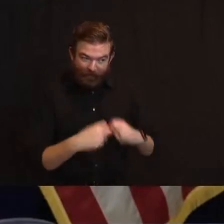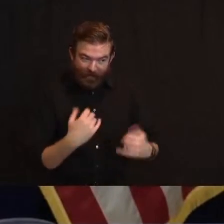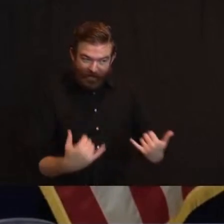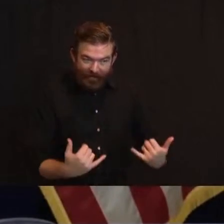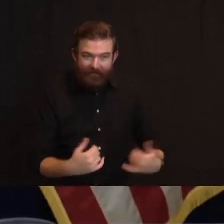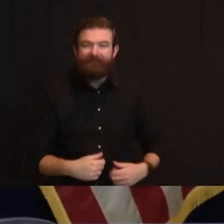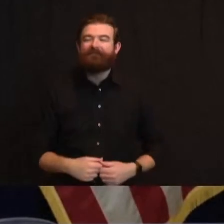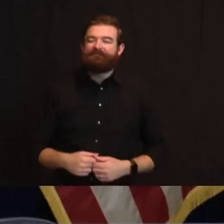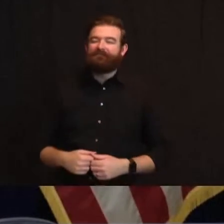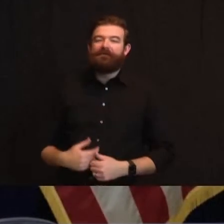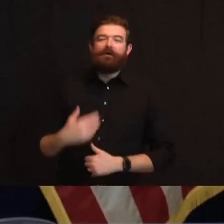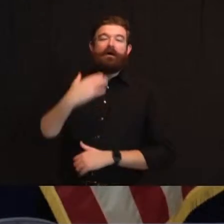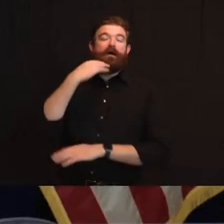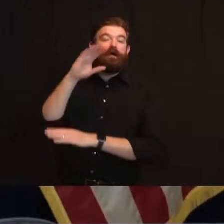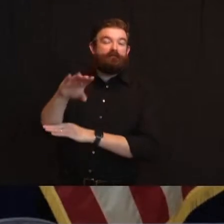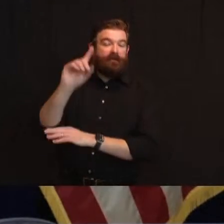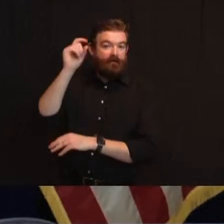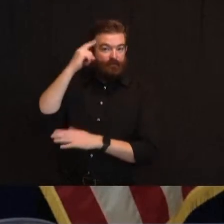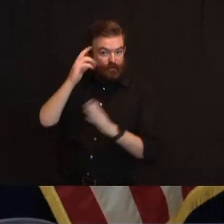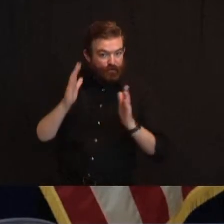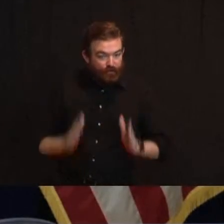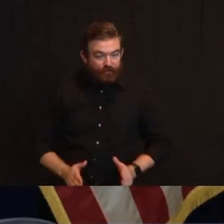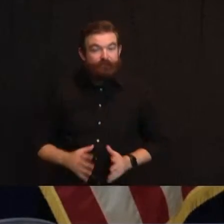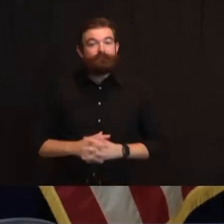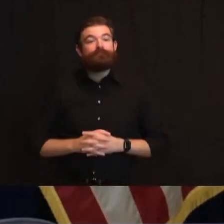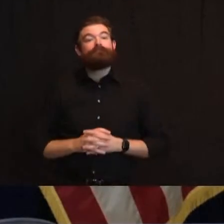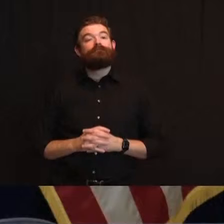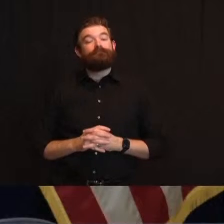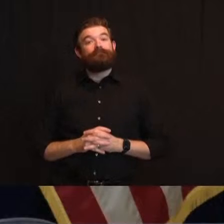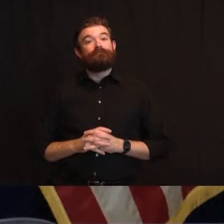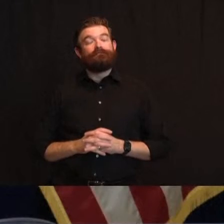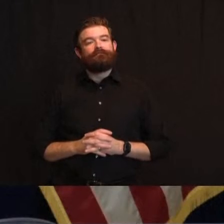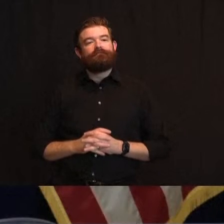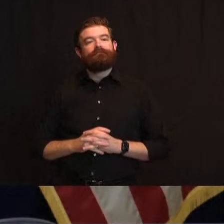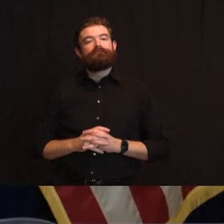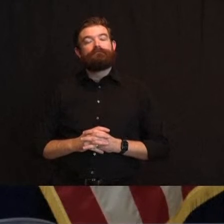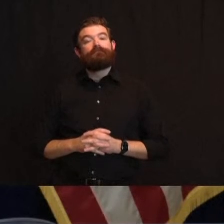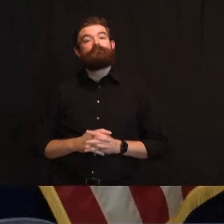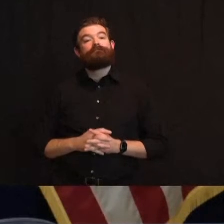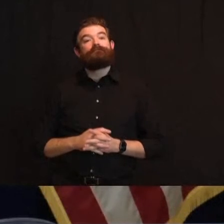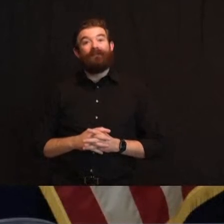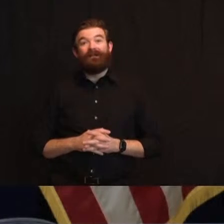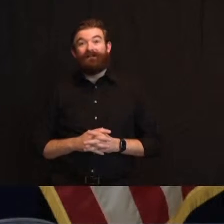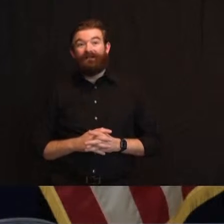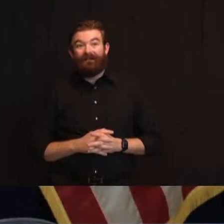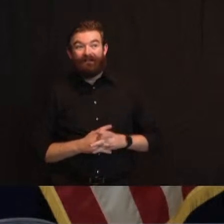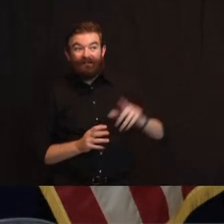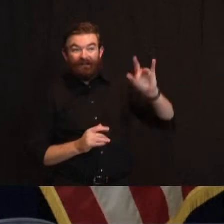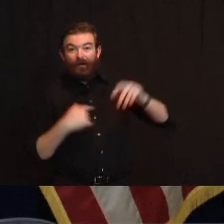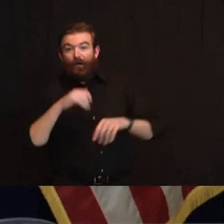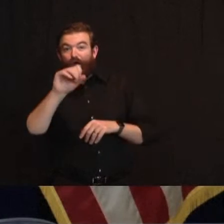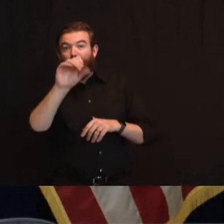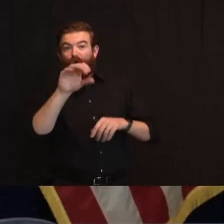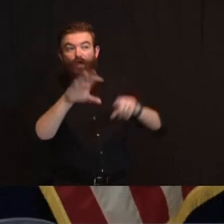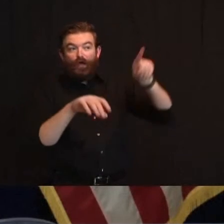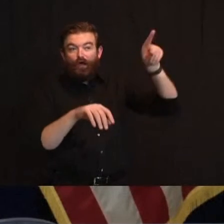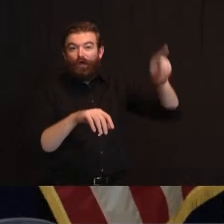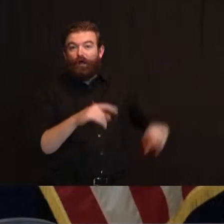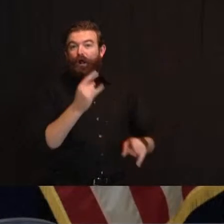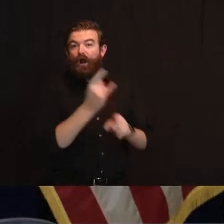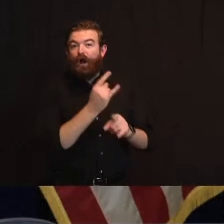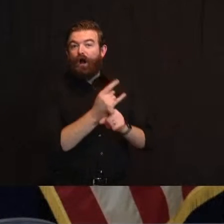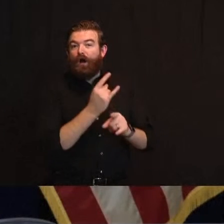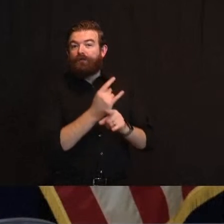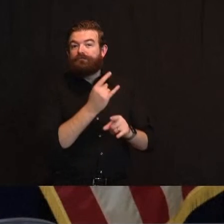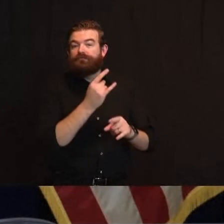the 10 ABC enforcement measures that were taken, there were 3 EO-related violations since we last met